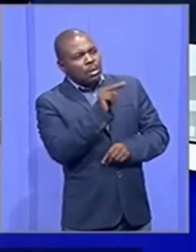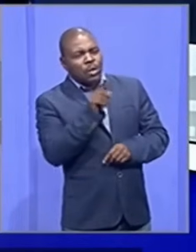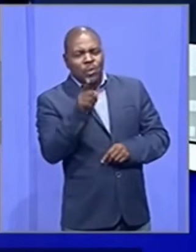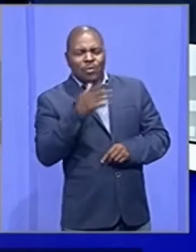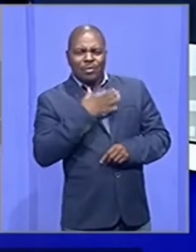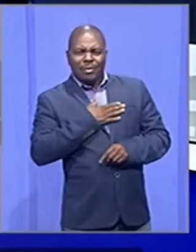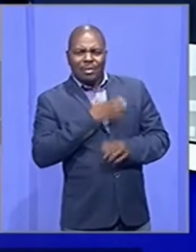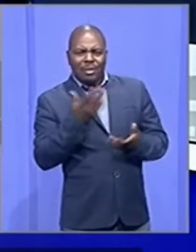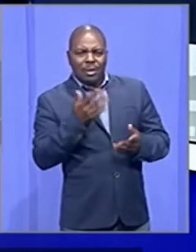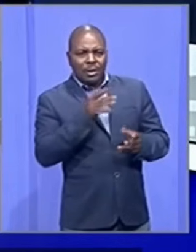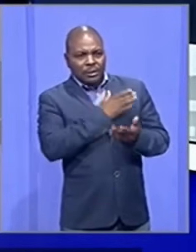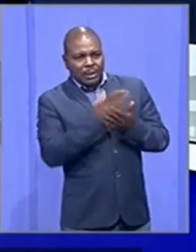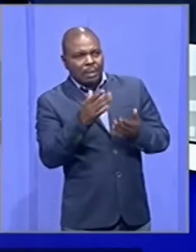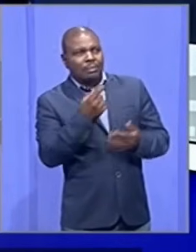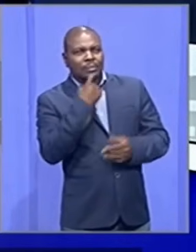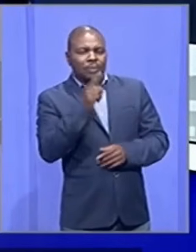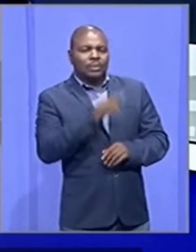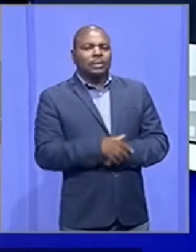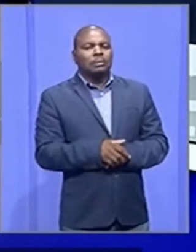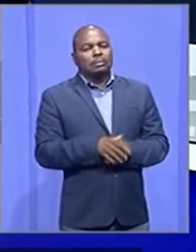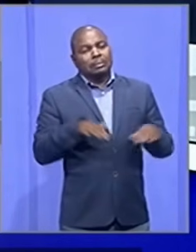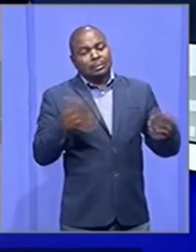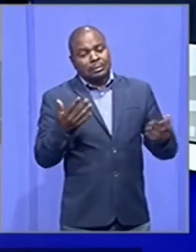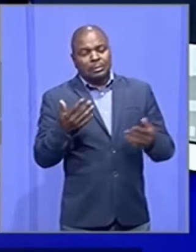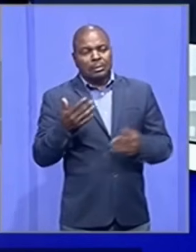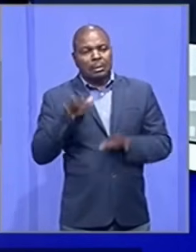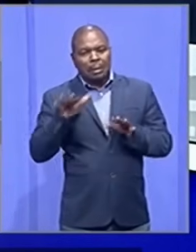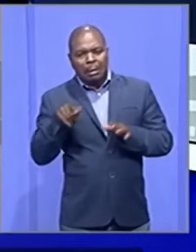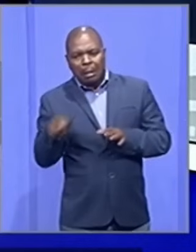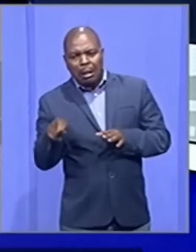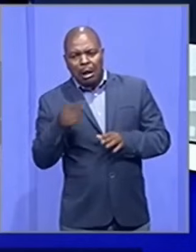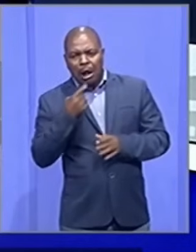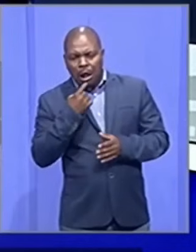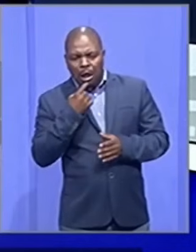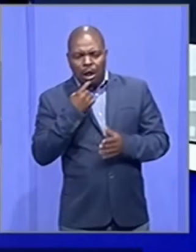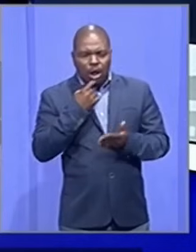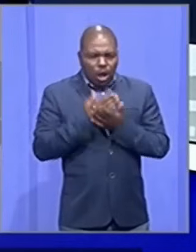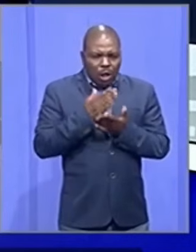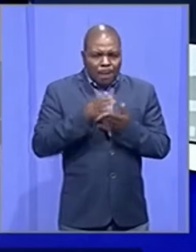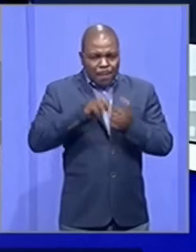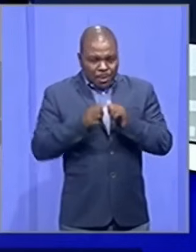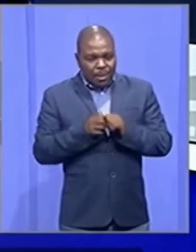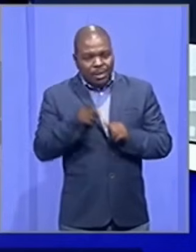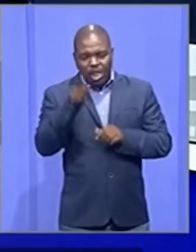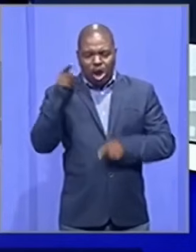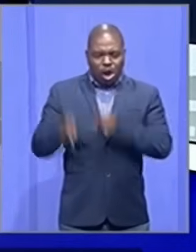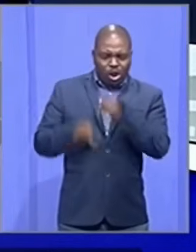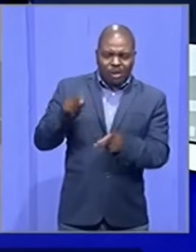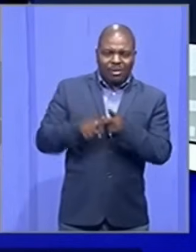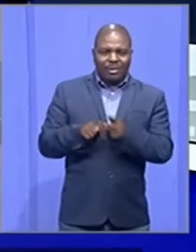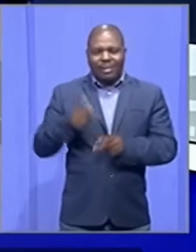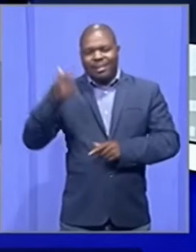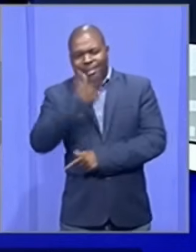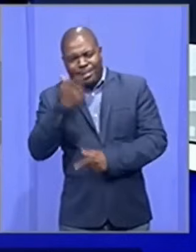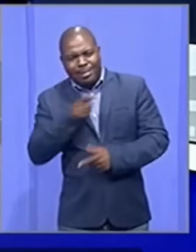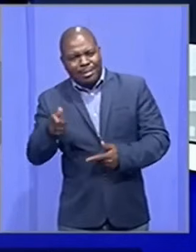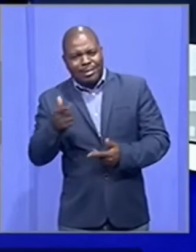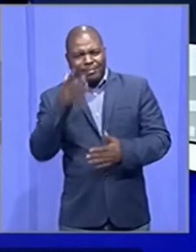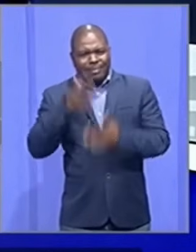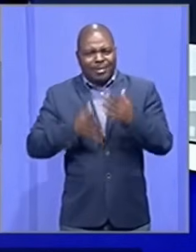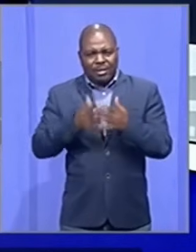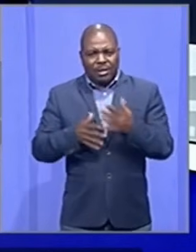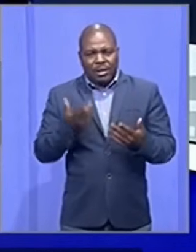ba bang ba bona ba hlalosa taba ya hore ba kgeso batho ba nang le boele ba bang ba bona ba hlalosa taba ya hore ba tshehu e le ntho e tlosang